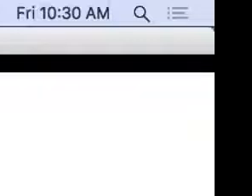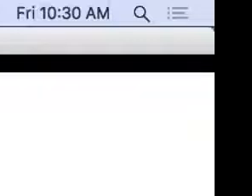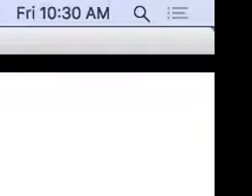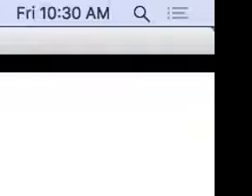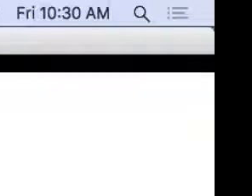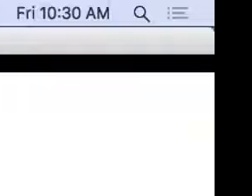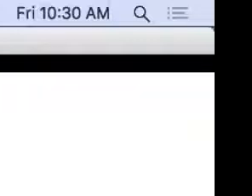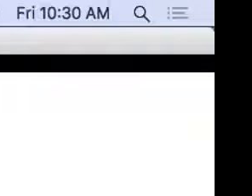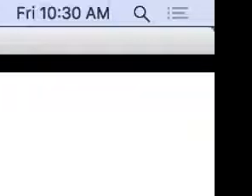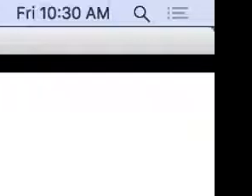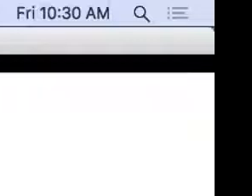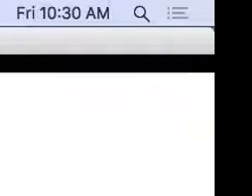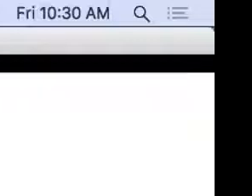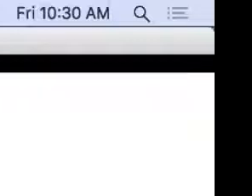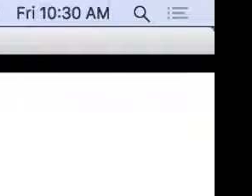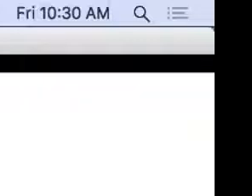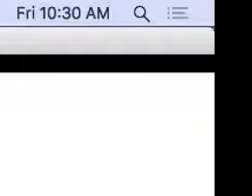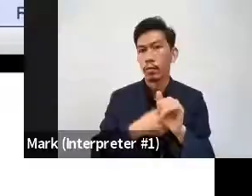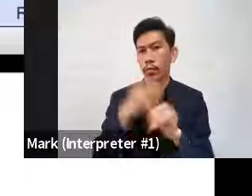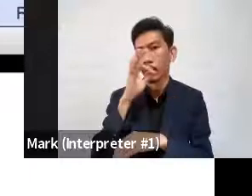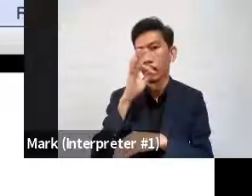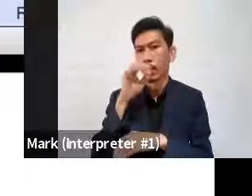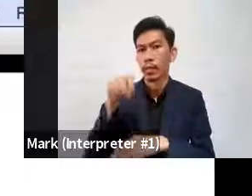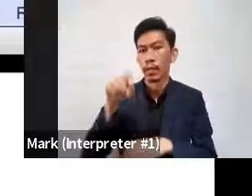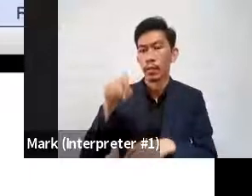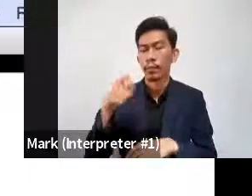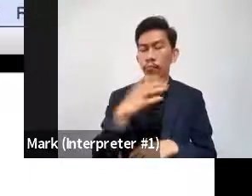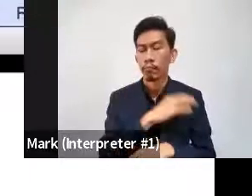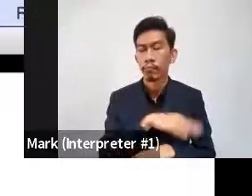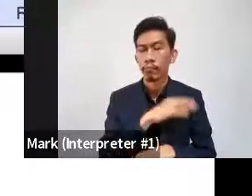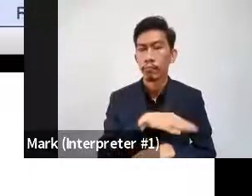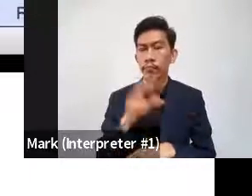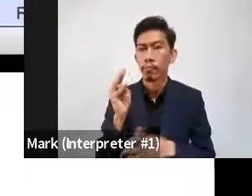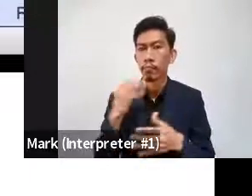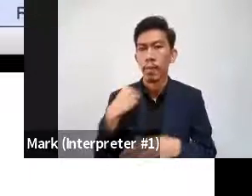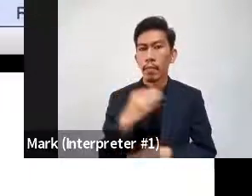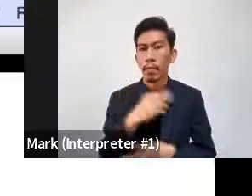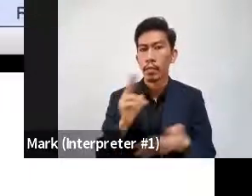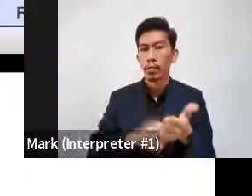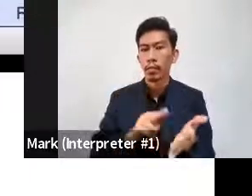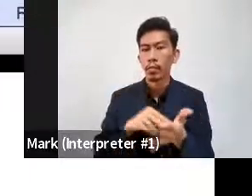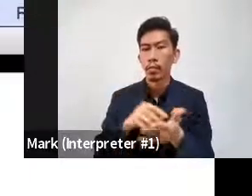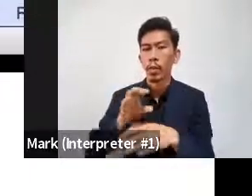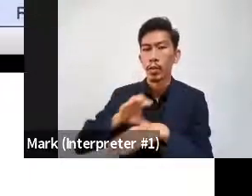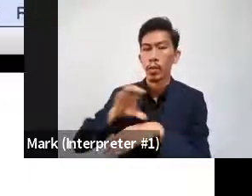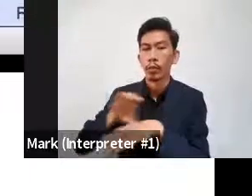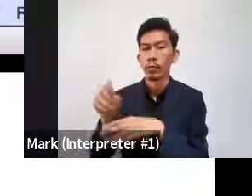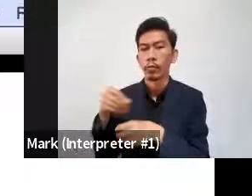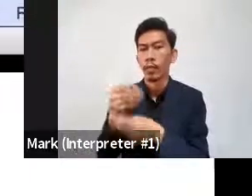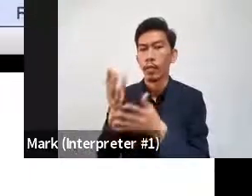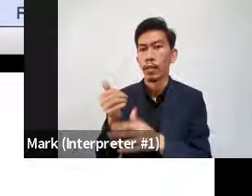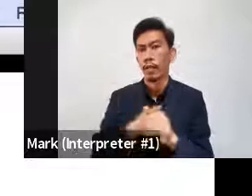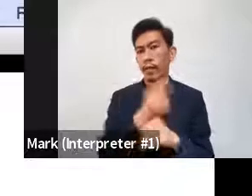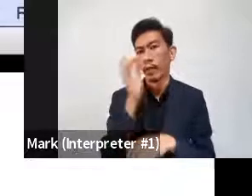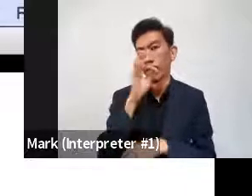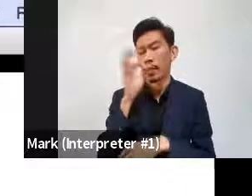UHC law that every Filipino actually should be getting the benefit, and so the member registration to consult the providers so that every Filipino can